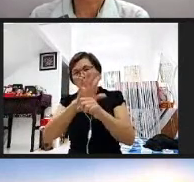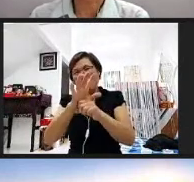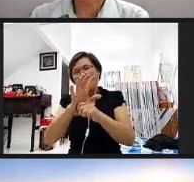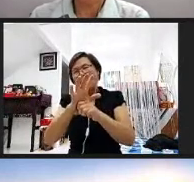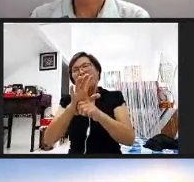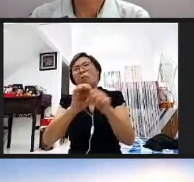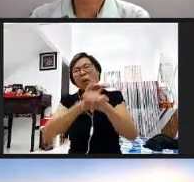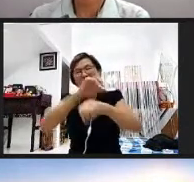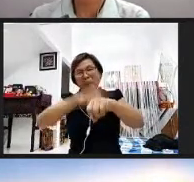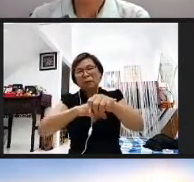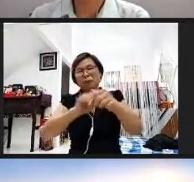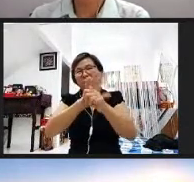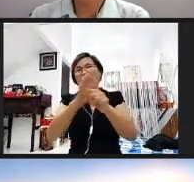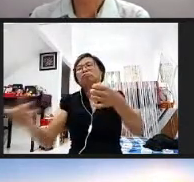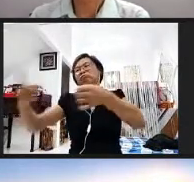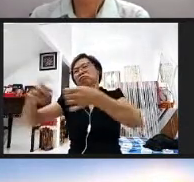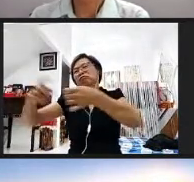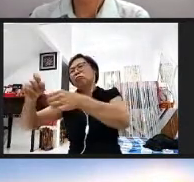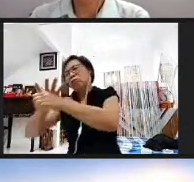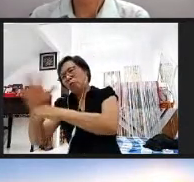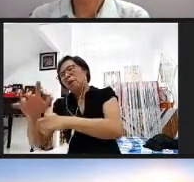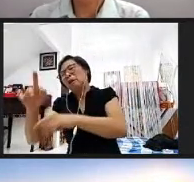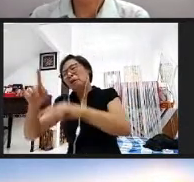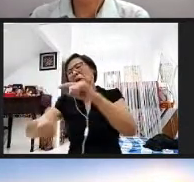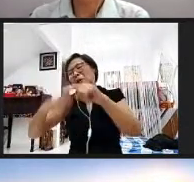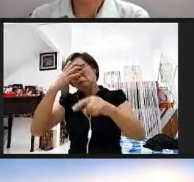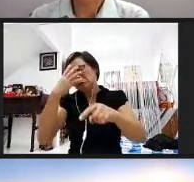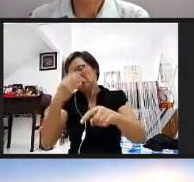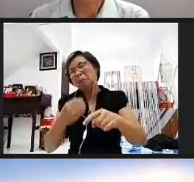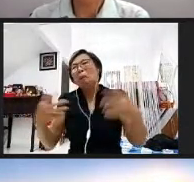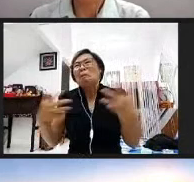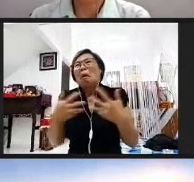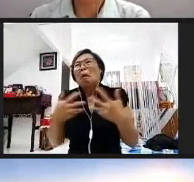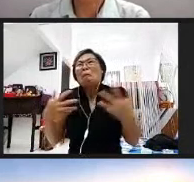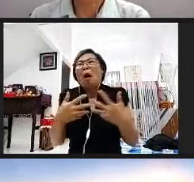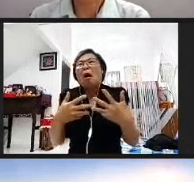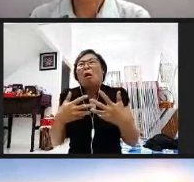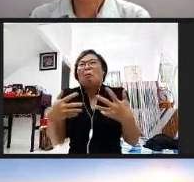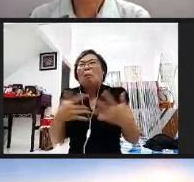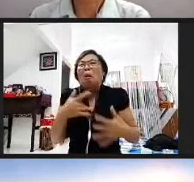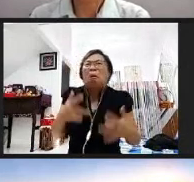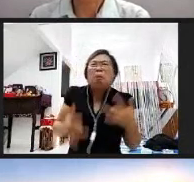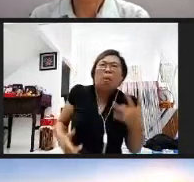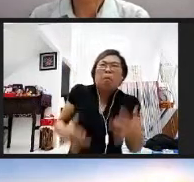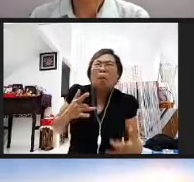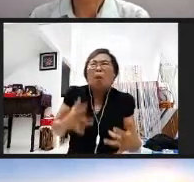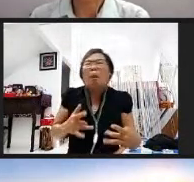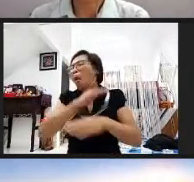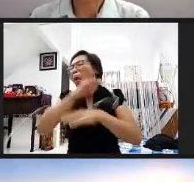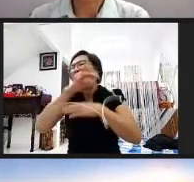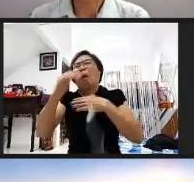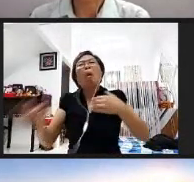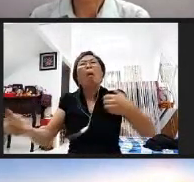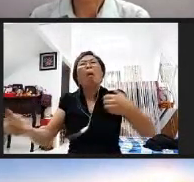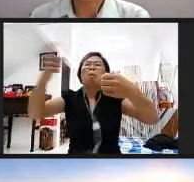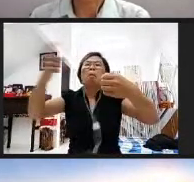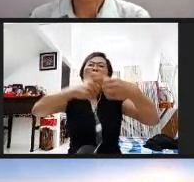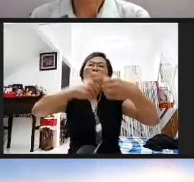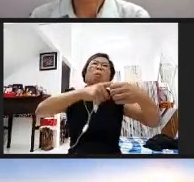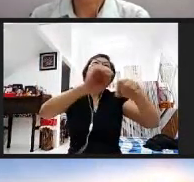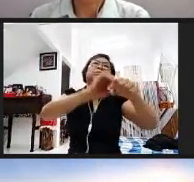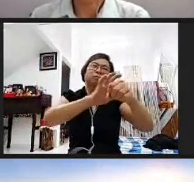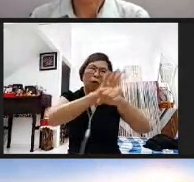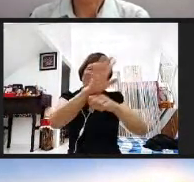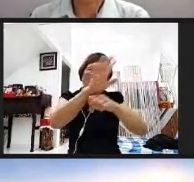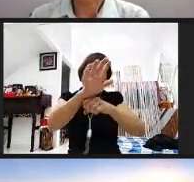related to COVID. For example, they can't sleep, they have panic attack, they have fear, anxiety. They're all COVID related, MCO related,